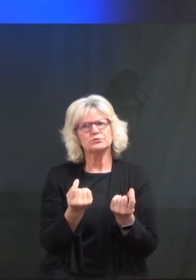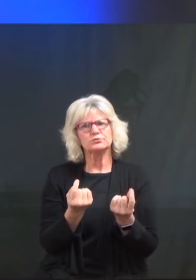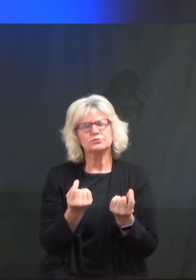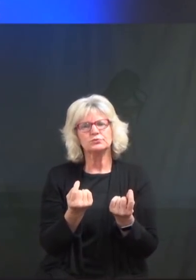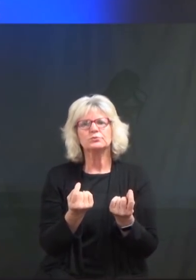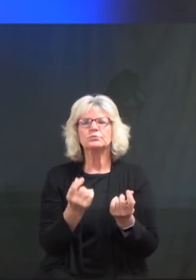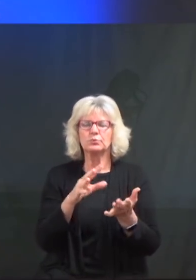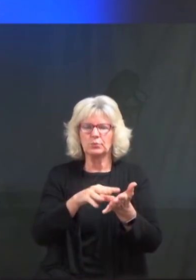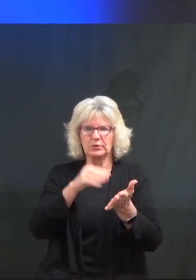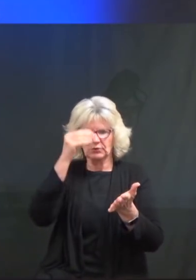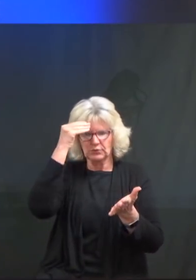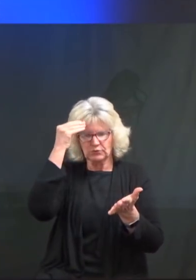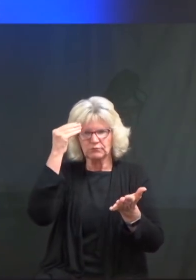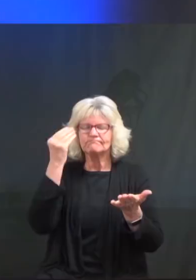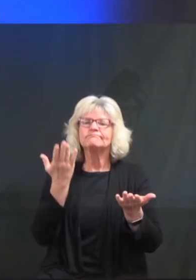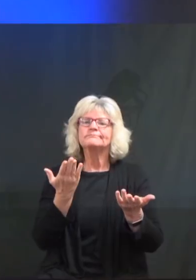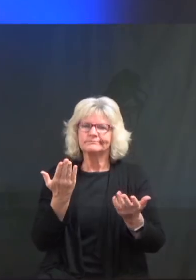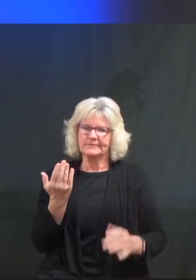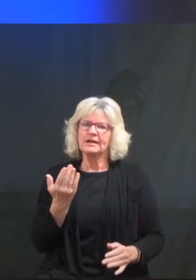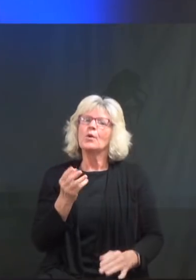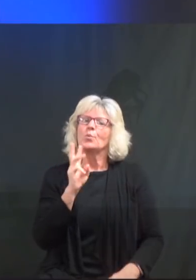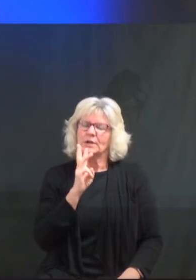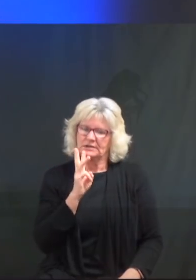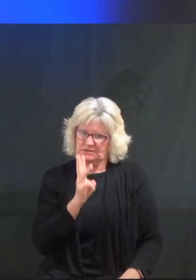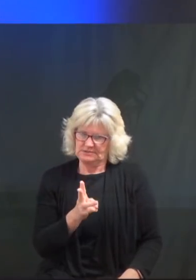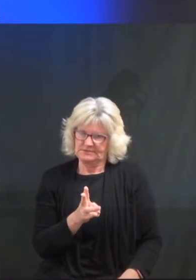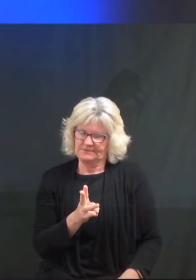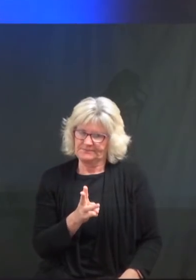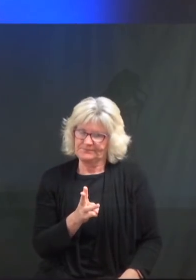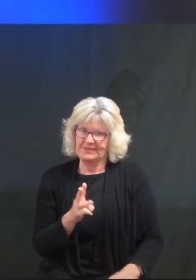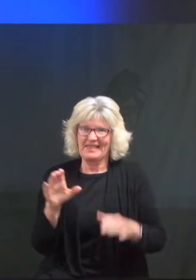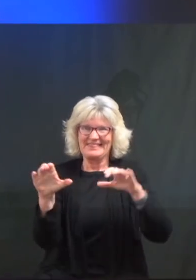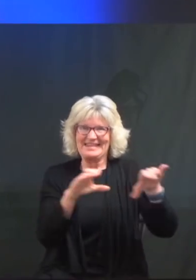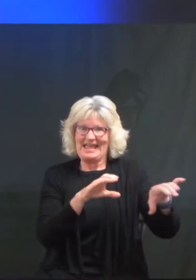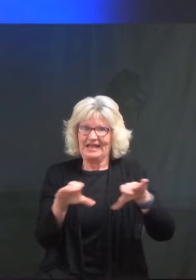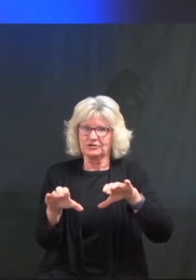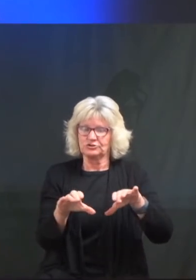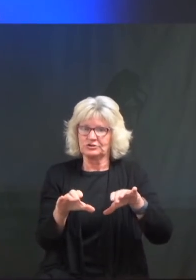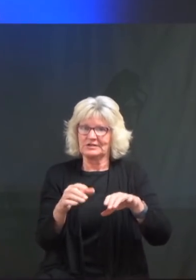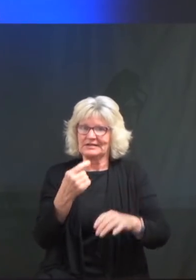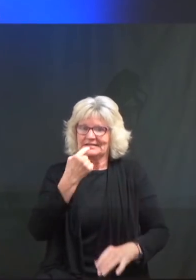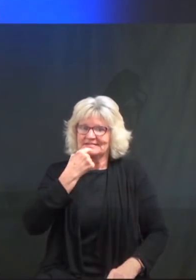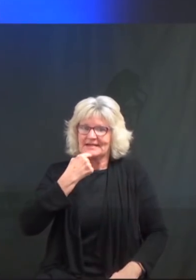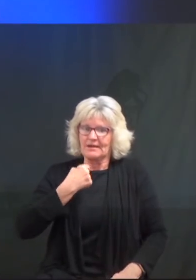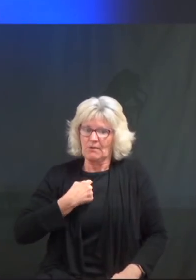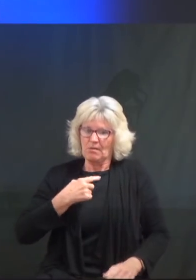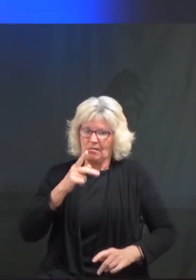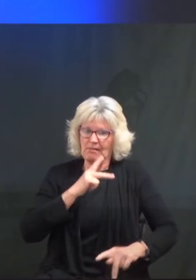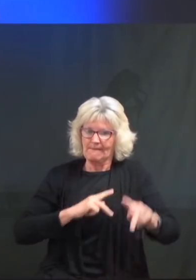out. You will be my witnesses. That's it. What was the action? Tell people about me.